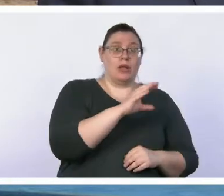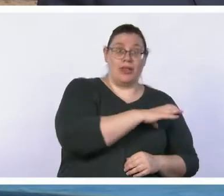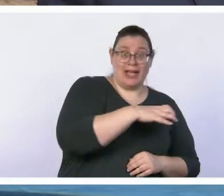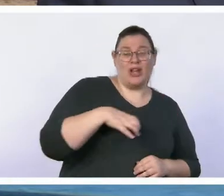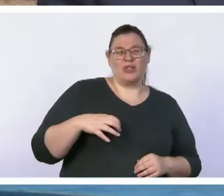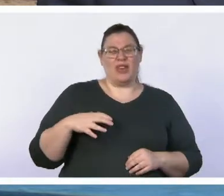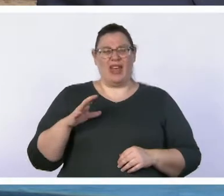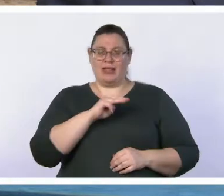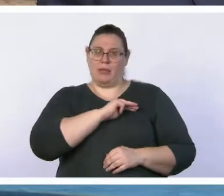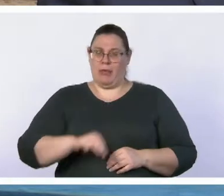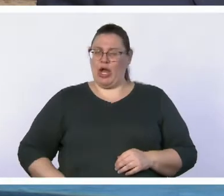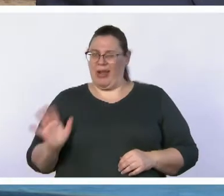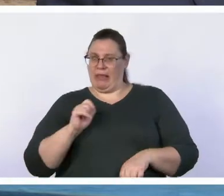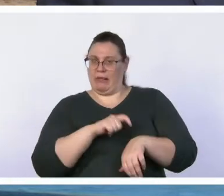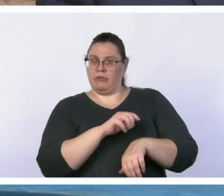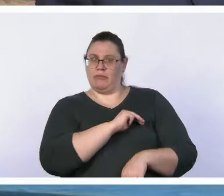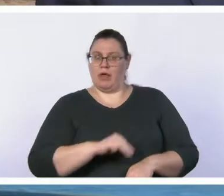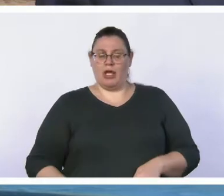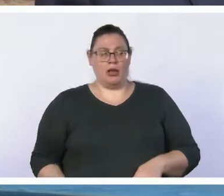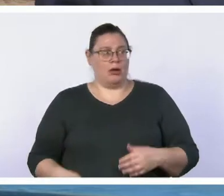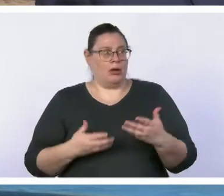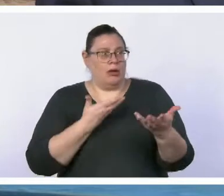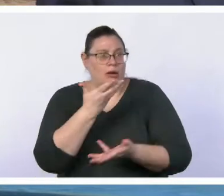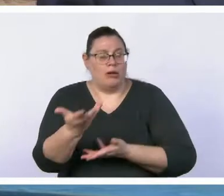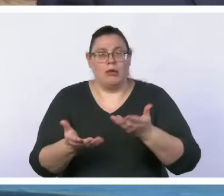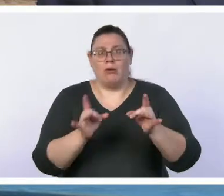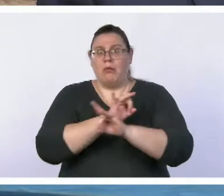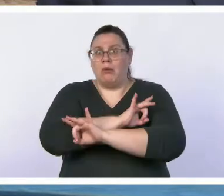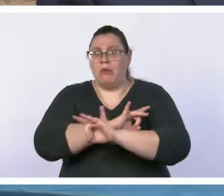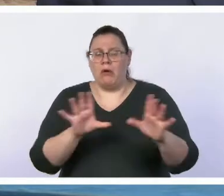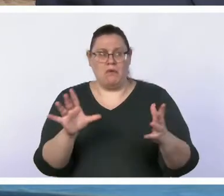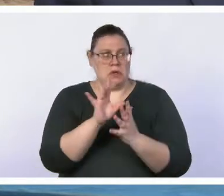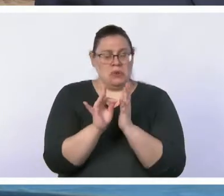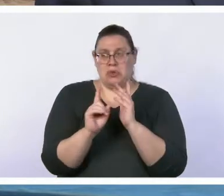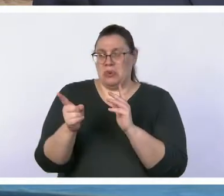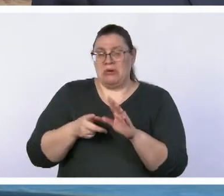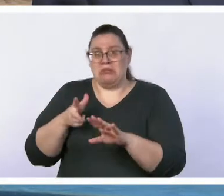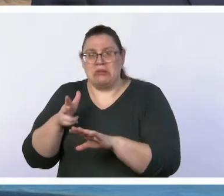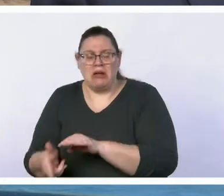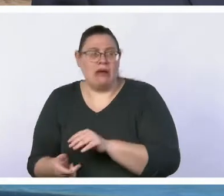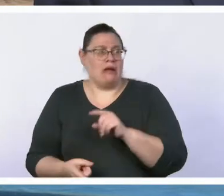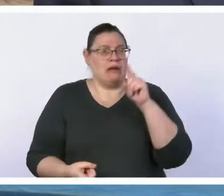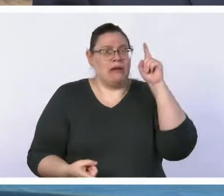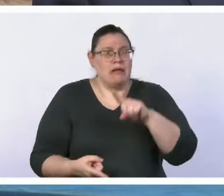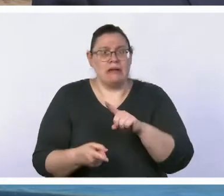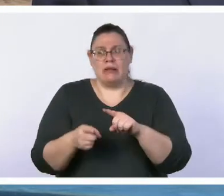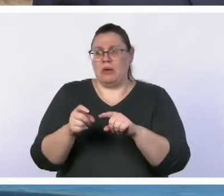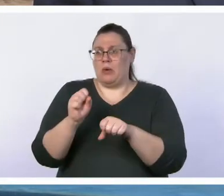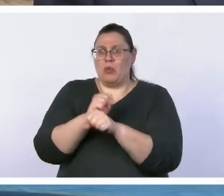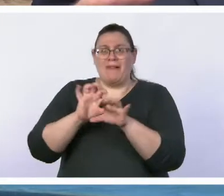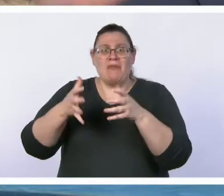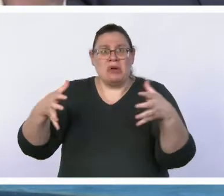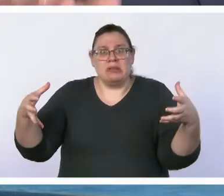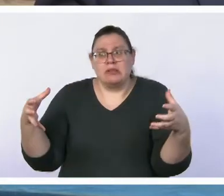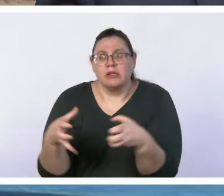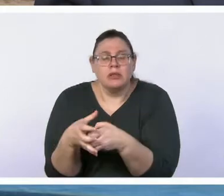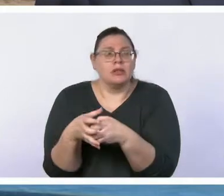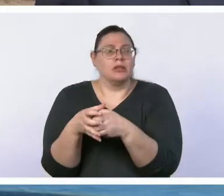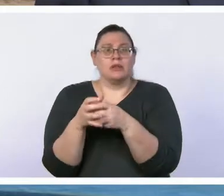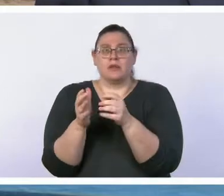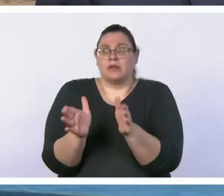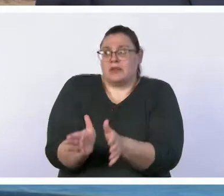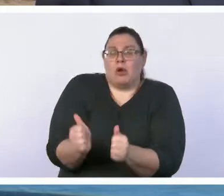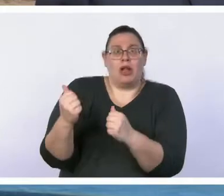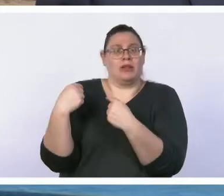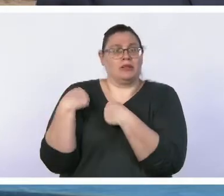was faced with just horrendous choices about cuts, and we had to reduce the size of the workforce, smallest that had been